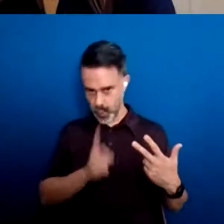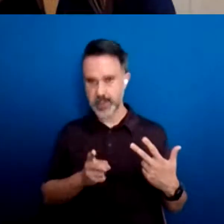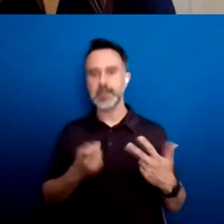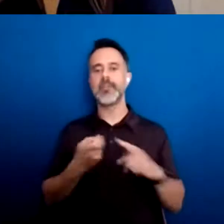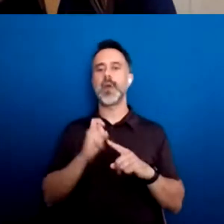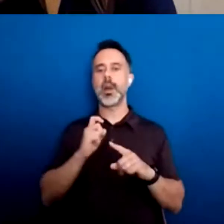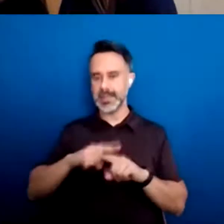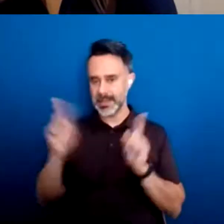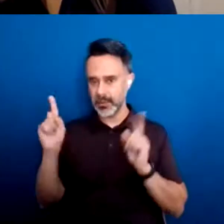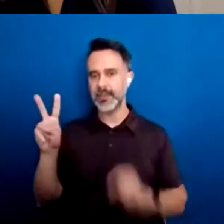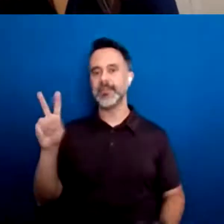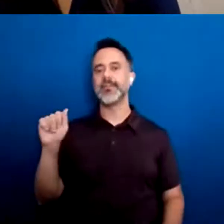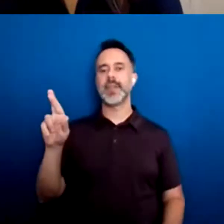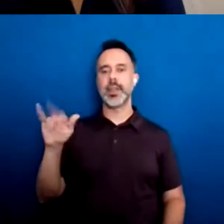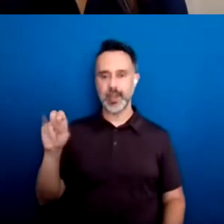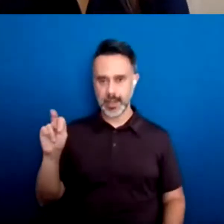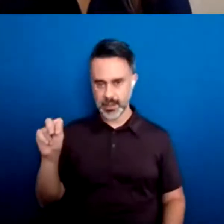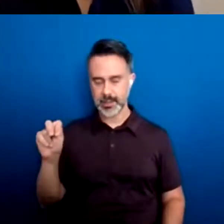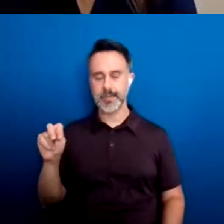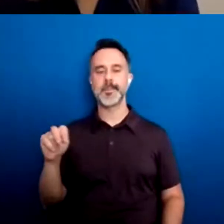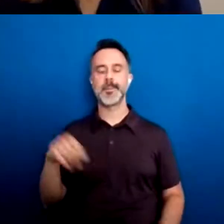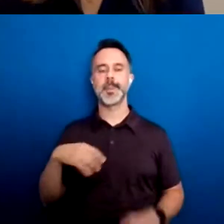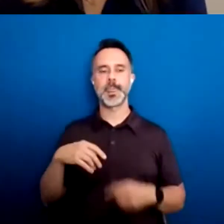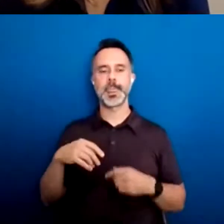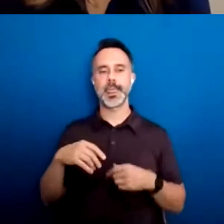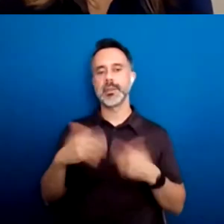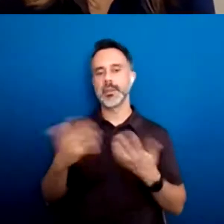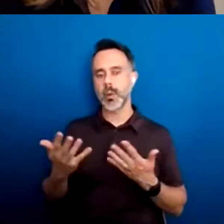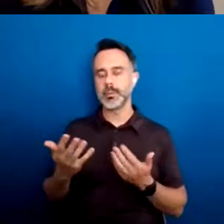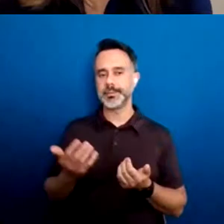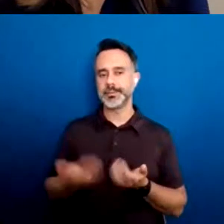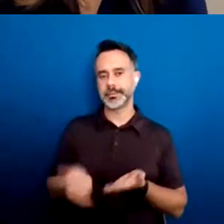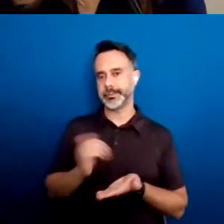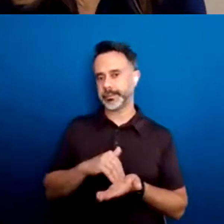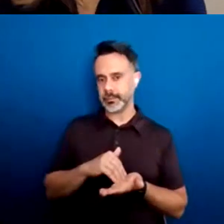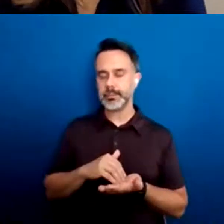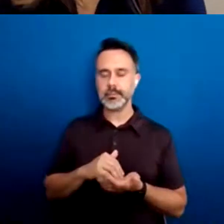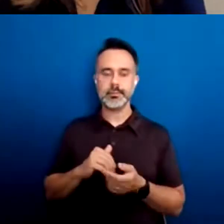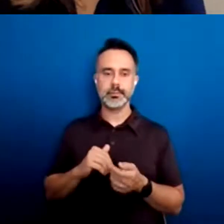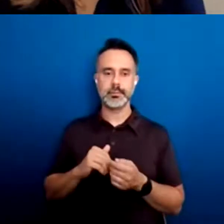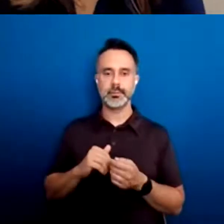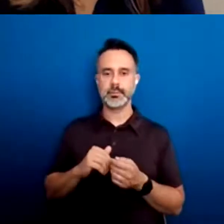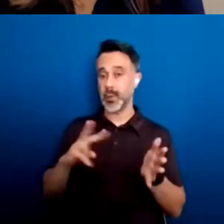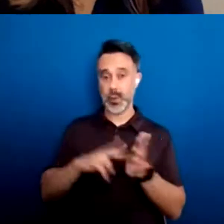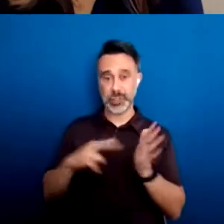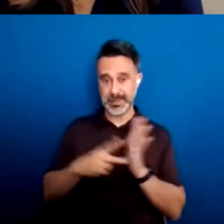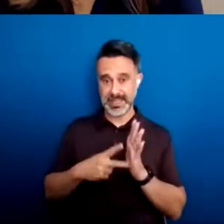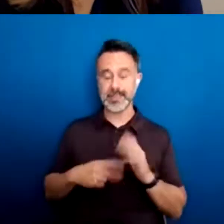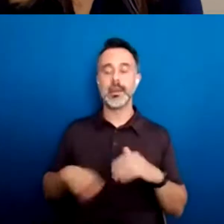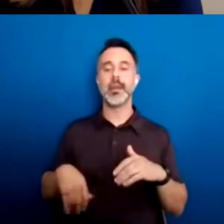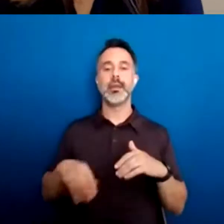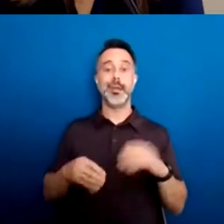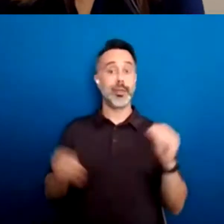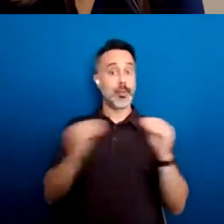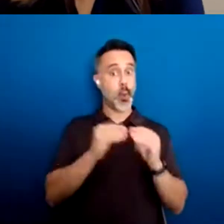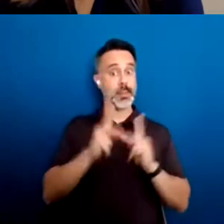with the vaccine. So again, that as a message, that is, the more people who get infected, the